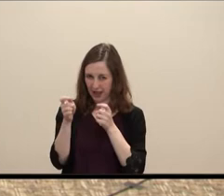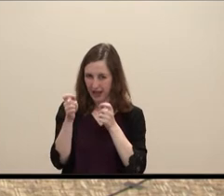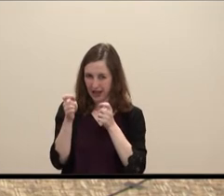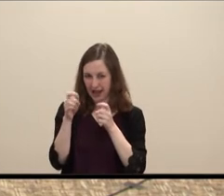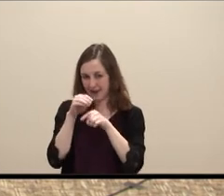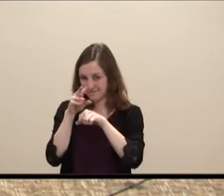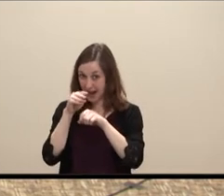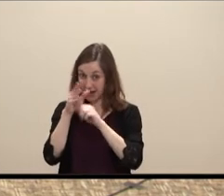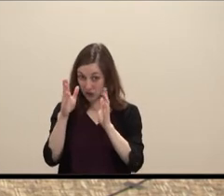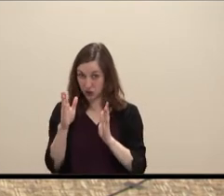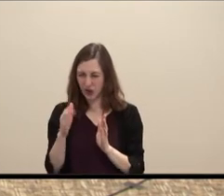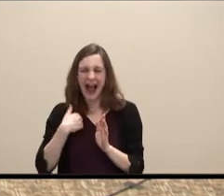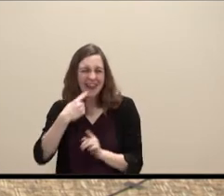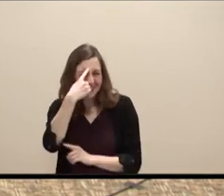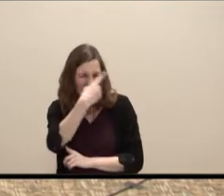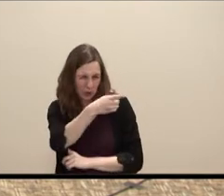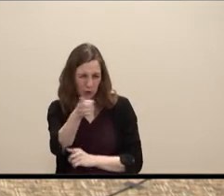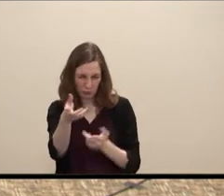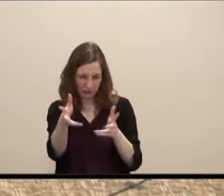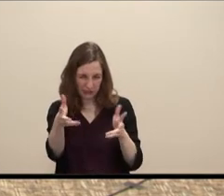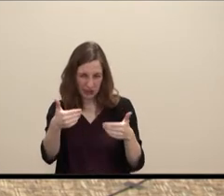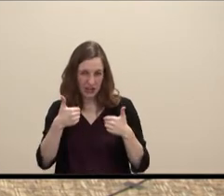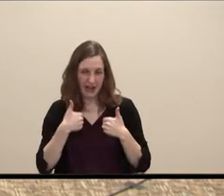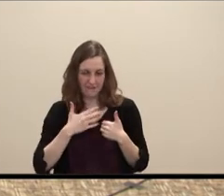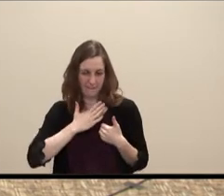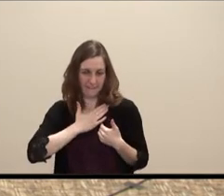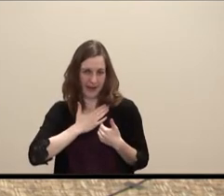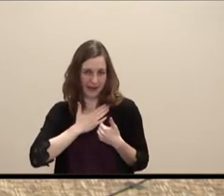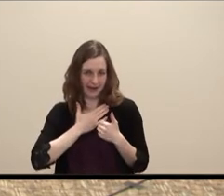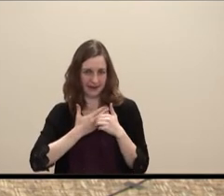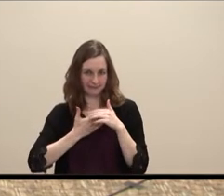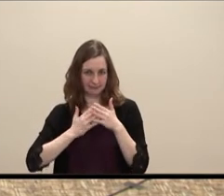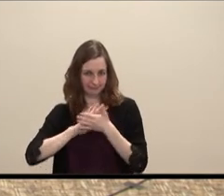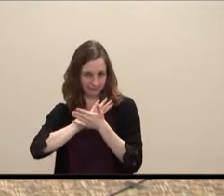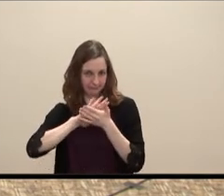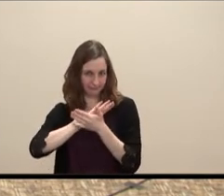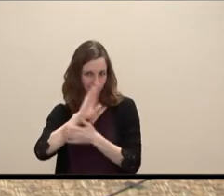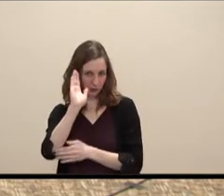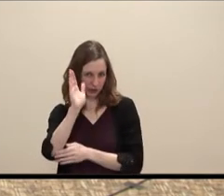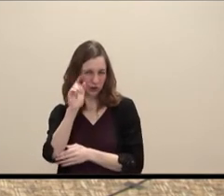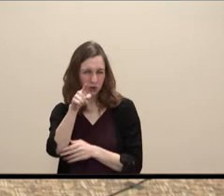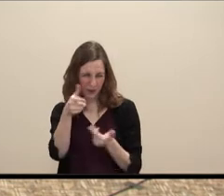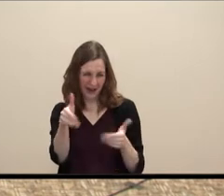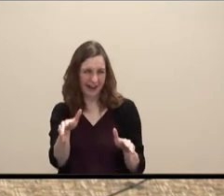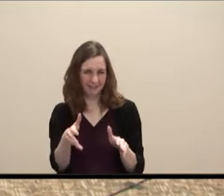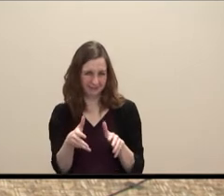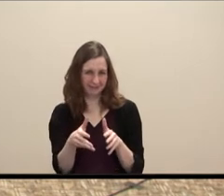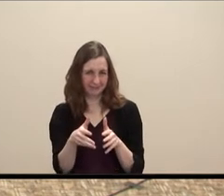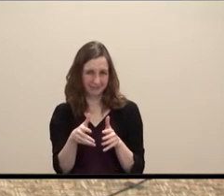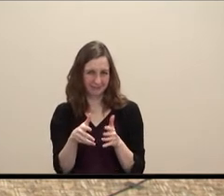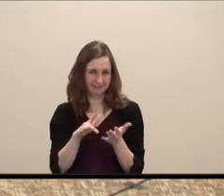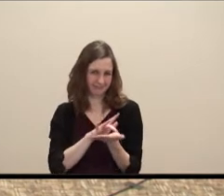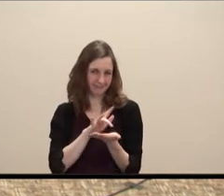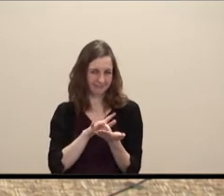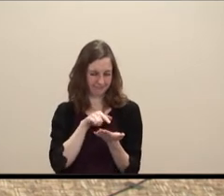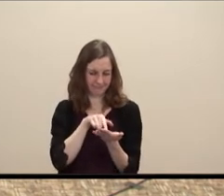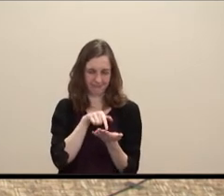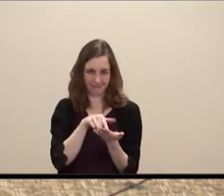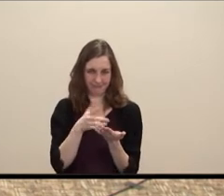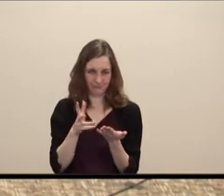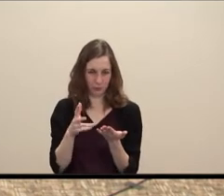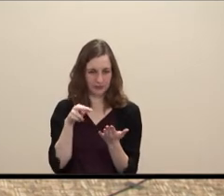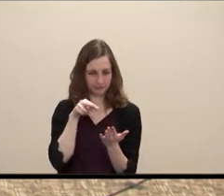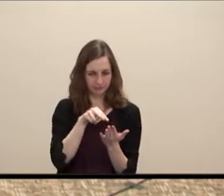I think you've got the electronic copy of our presentation materials up top, and so I'll just kind of briefly walk you